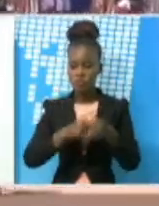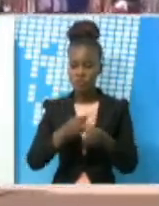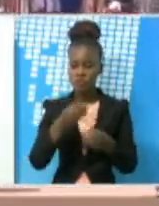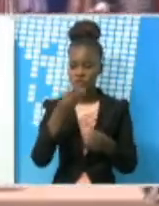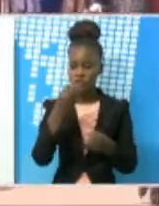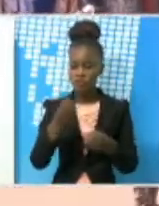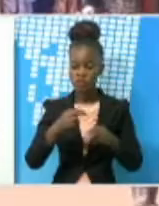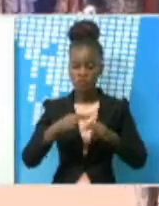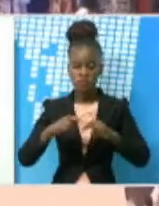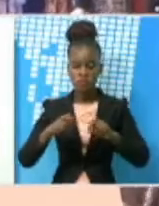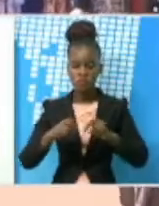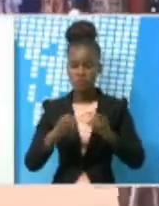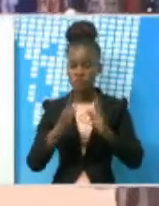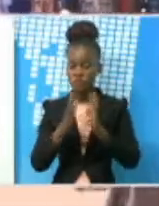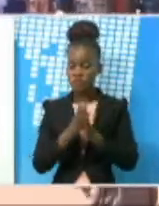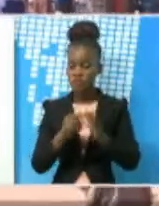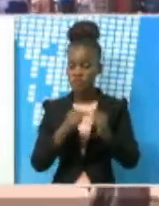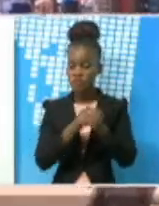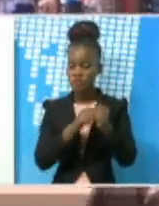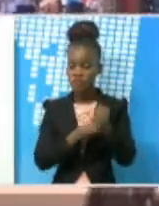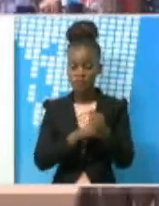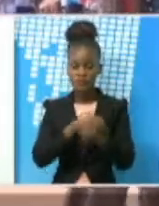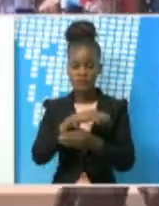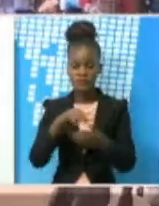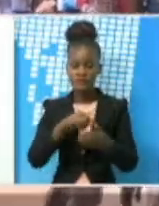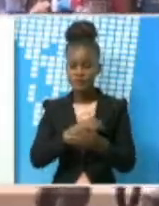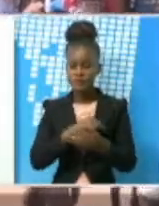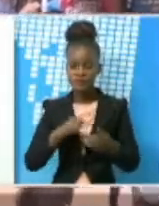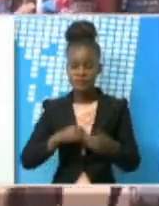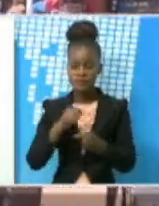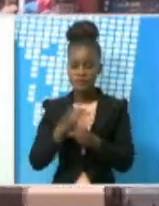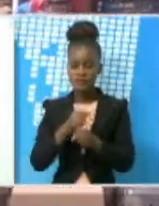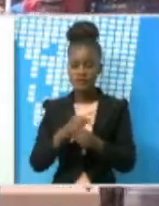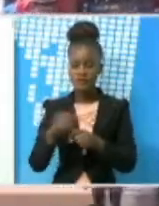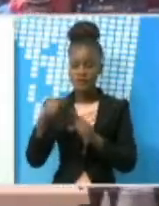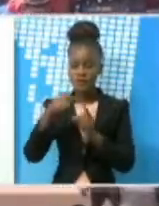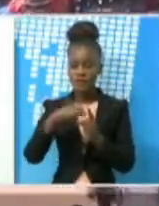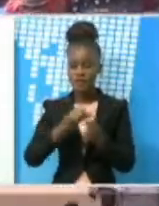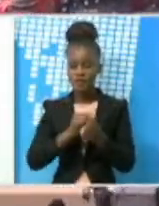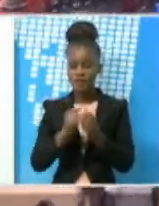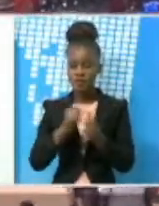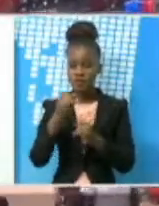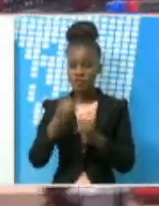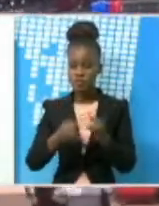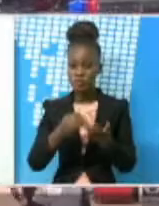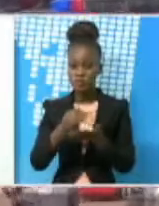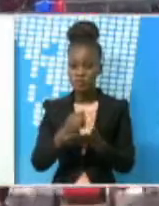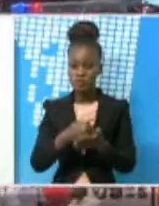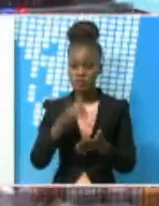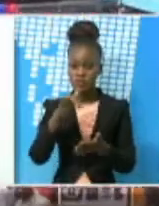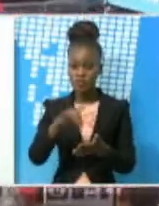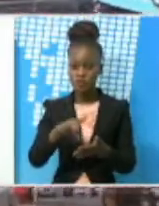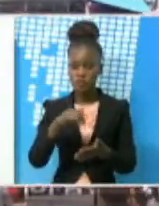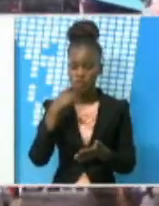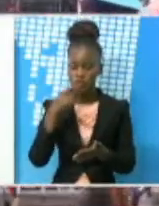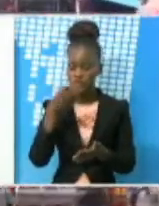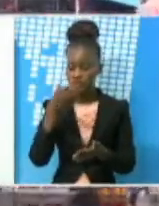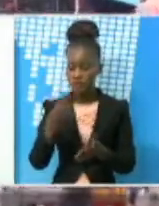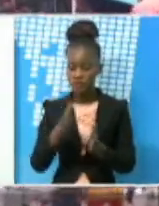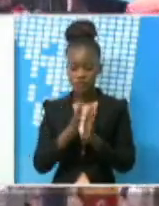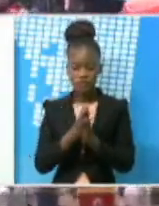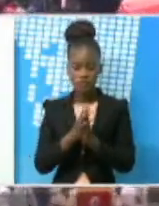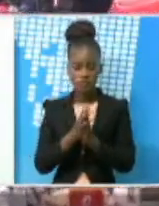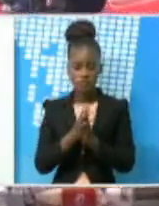gender equality and empower all women and girls, and Goal 8, which aims to promote sustained, inclusive, and sustained economic